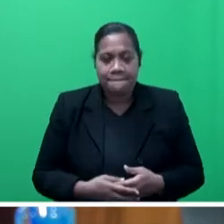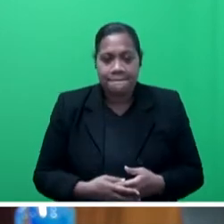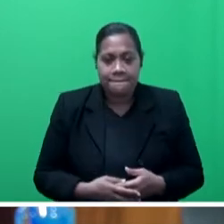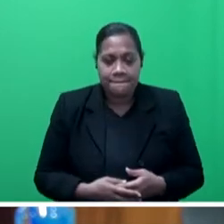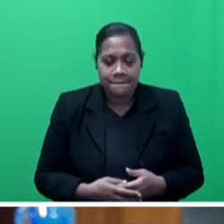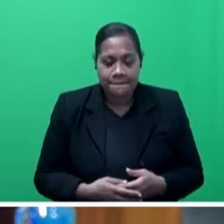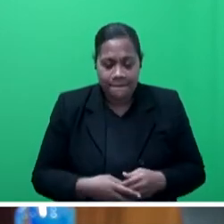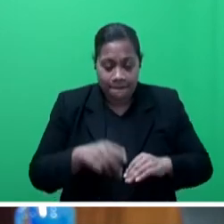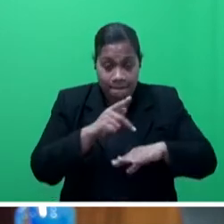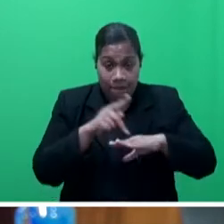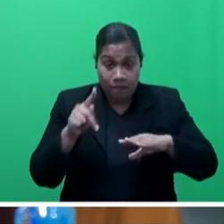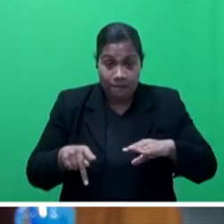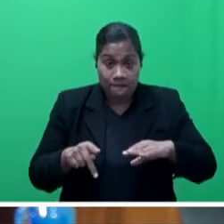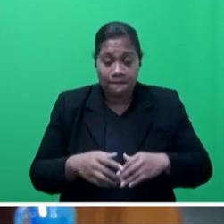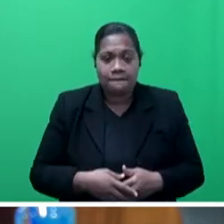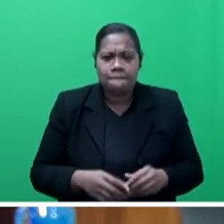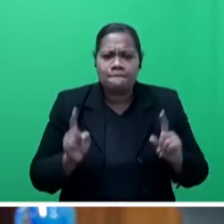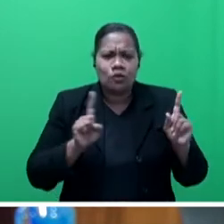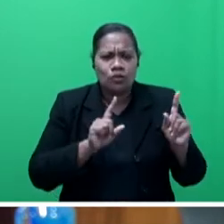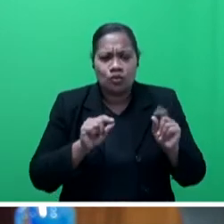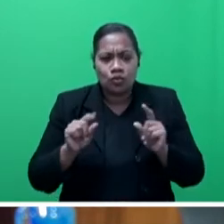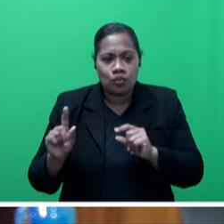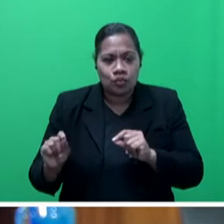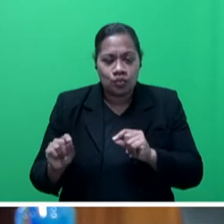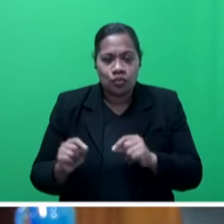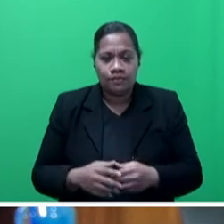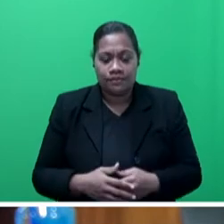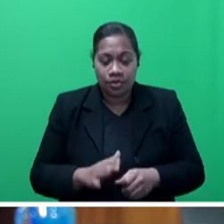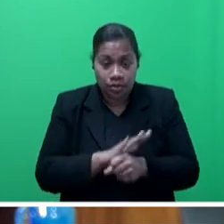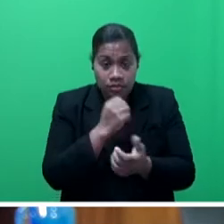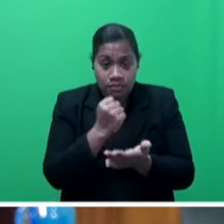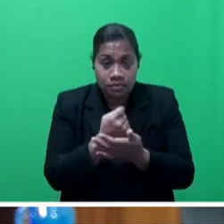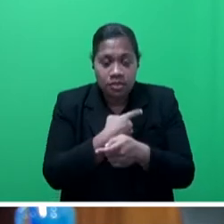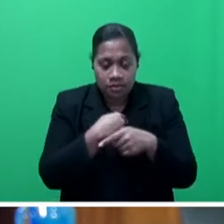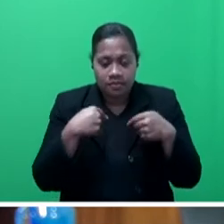to this parliament about what we are doing in terms of ensuring that we do